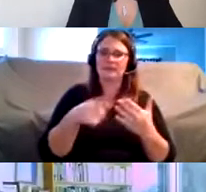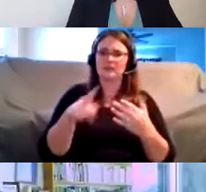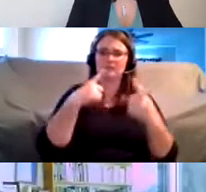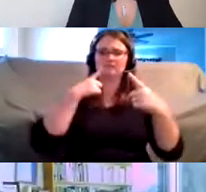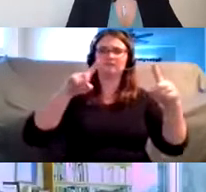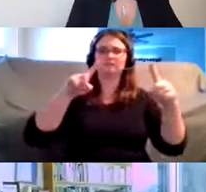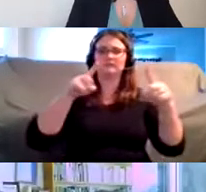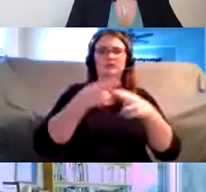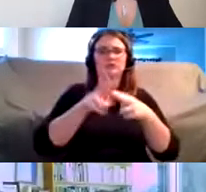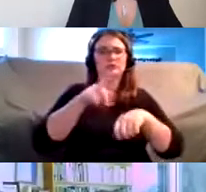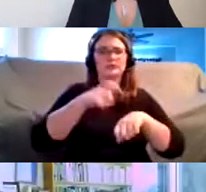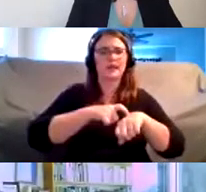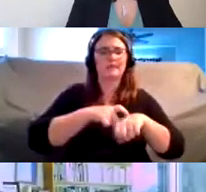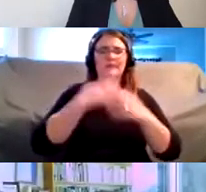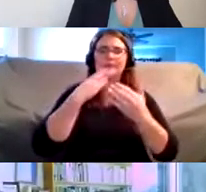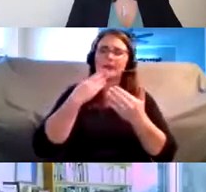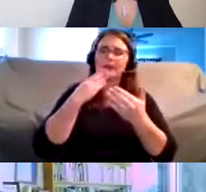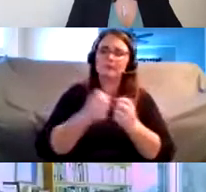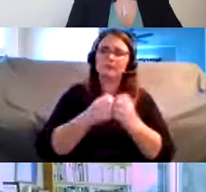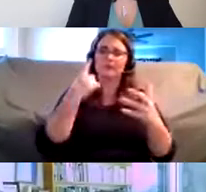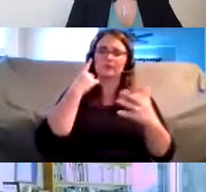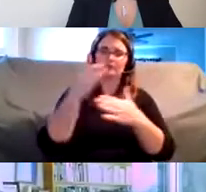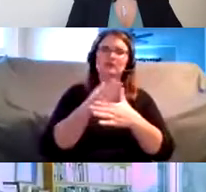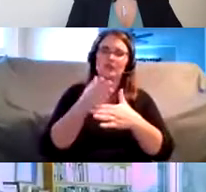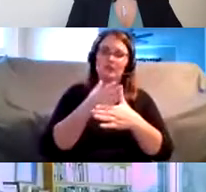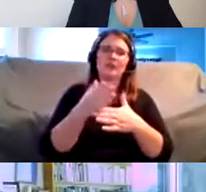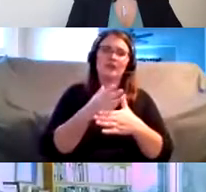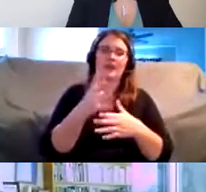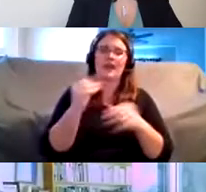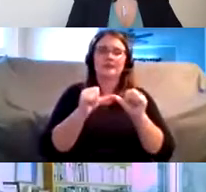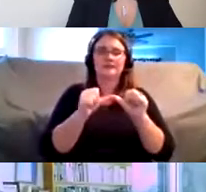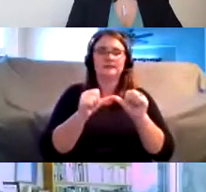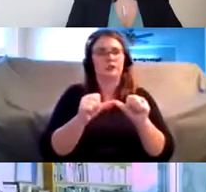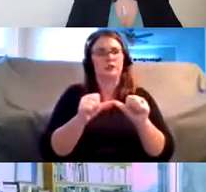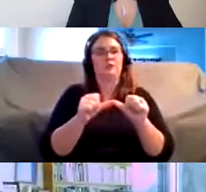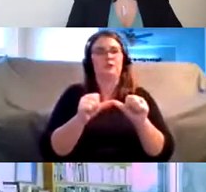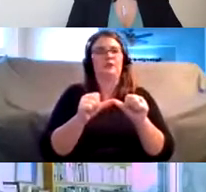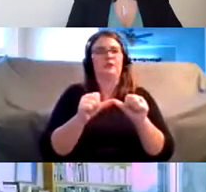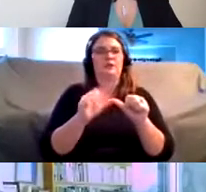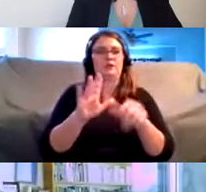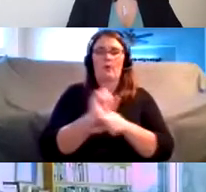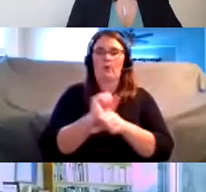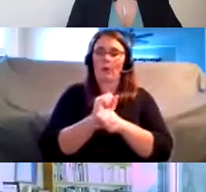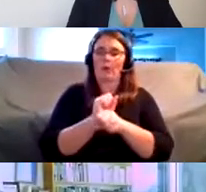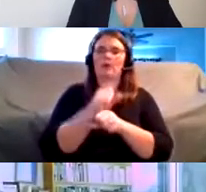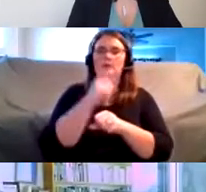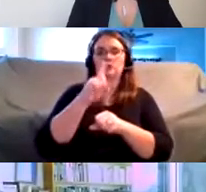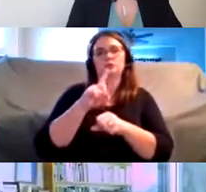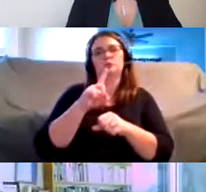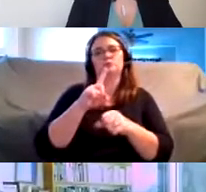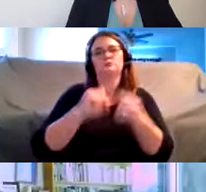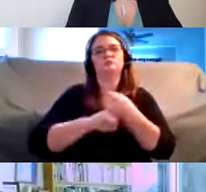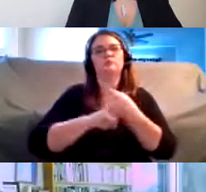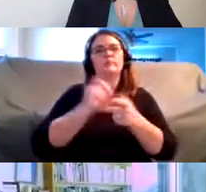time. And thank you so much for sharing that and continue pioneering for people's rights.